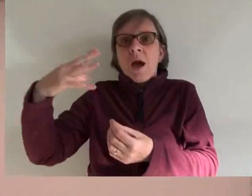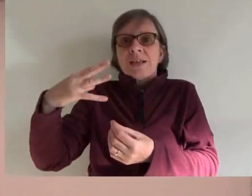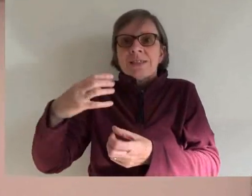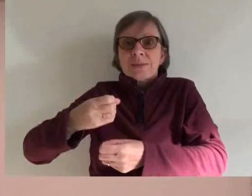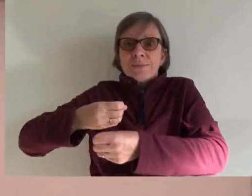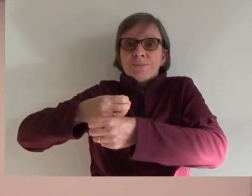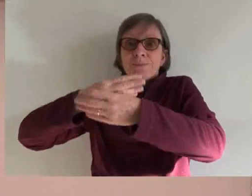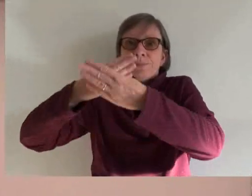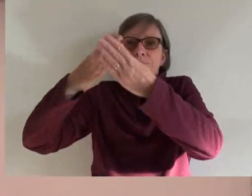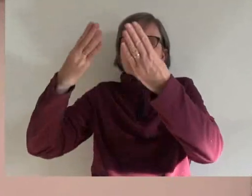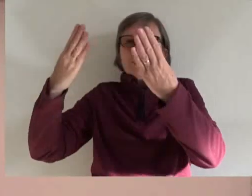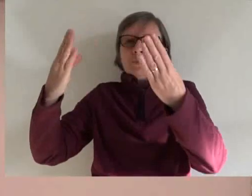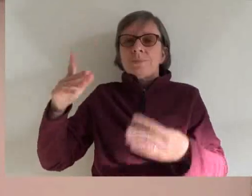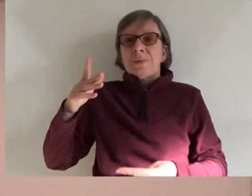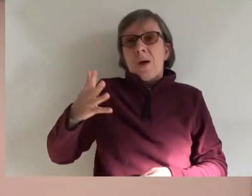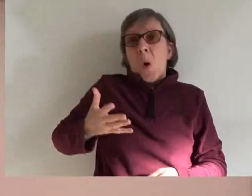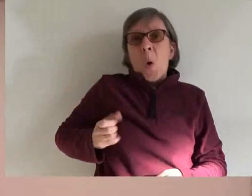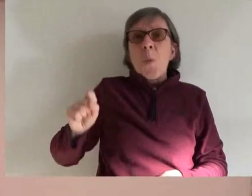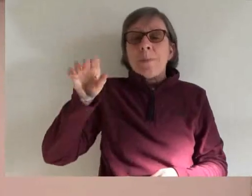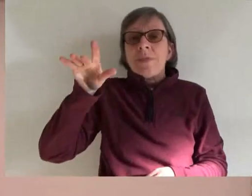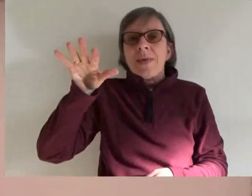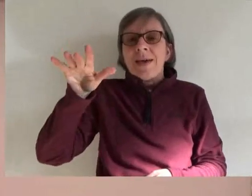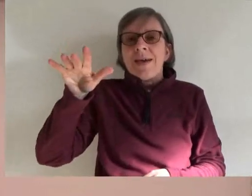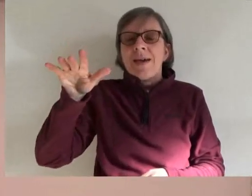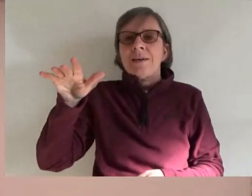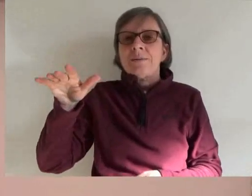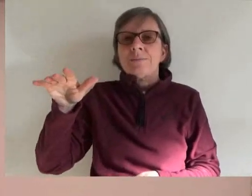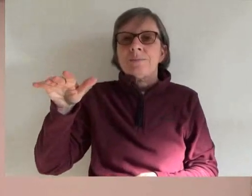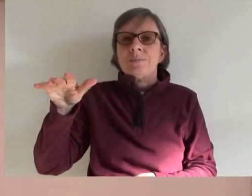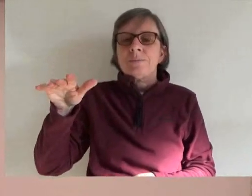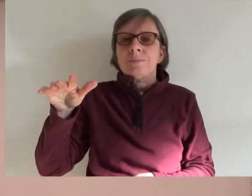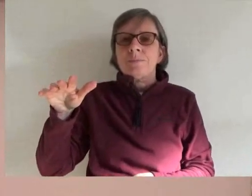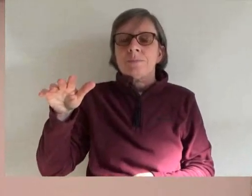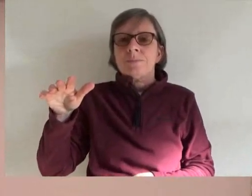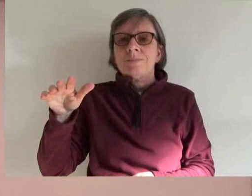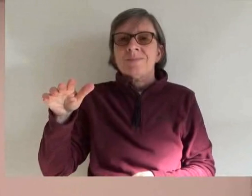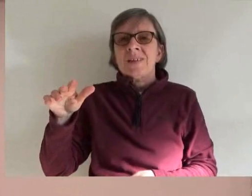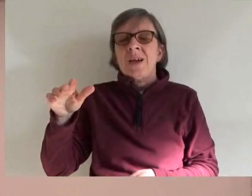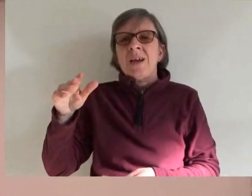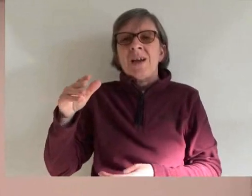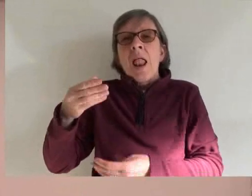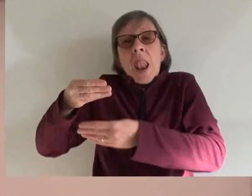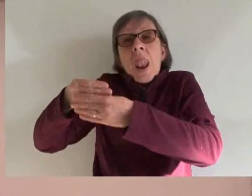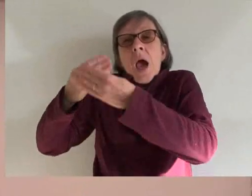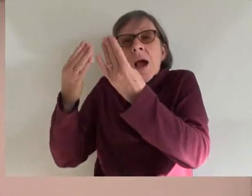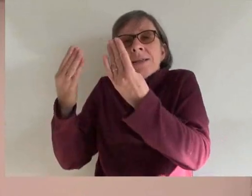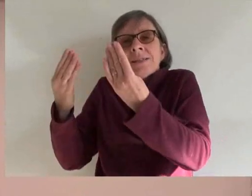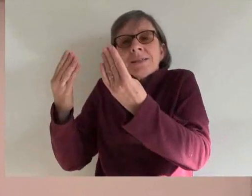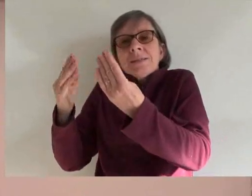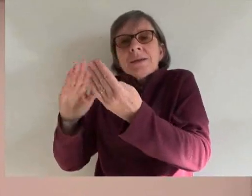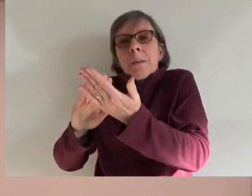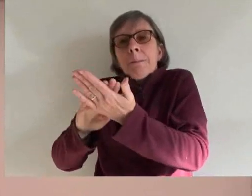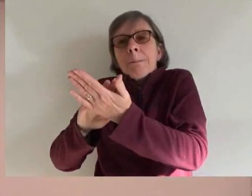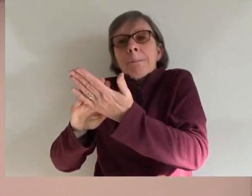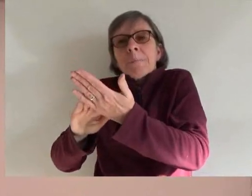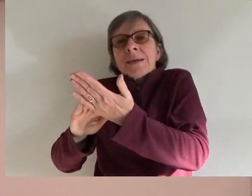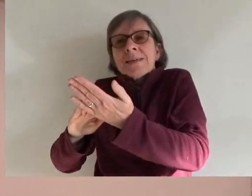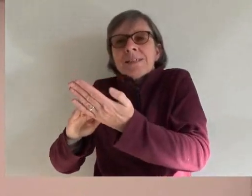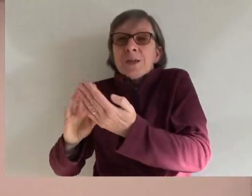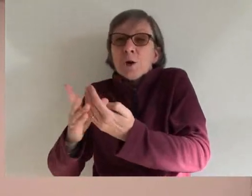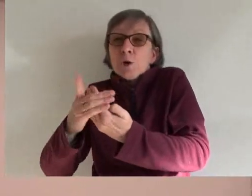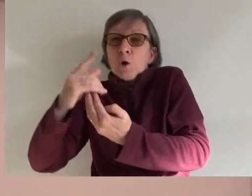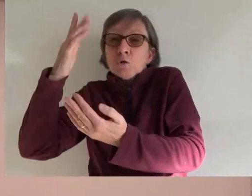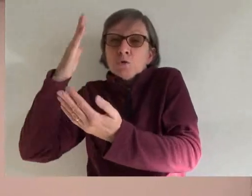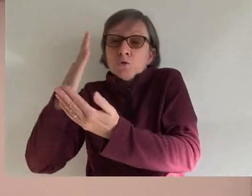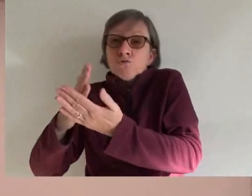hope. Things are changing. When it talks in scripture about light, it's about God's truth shining on